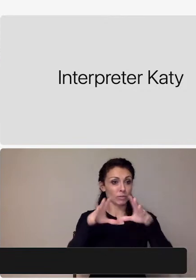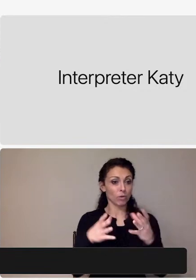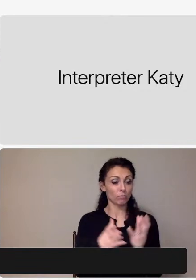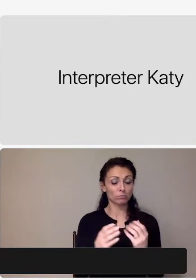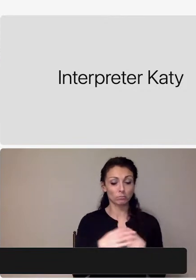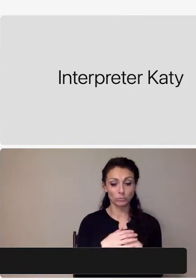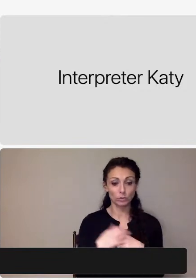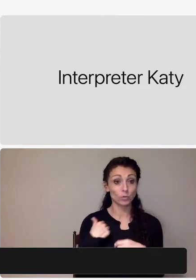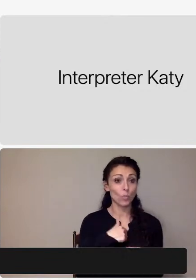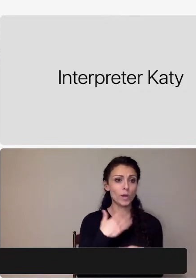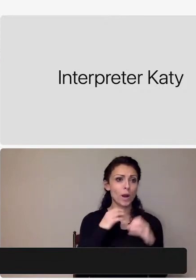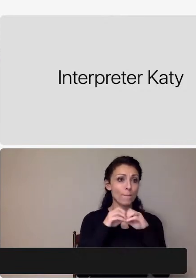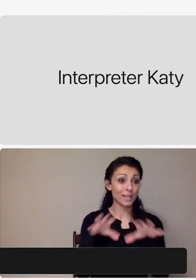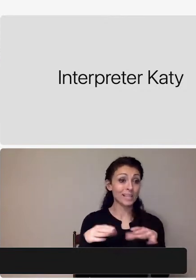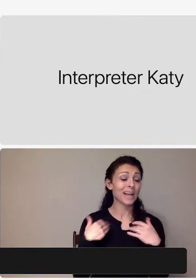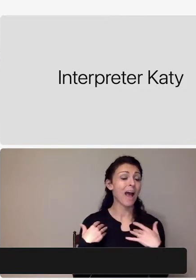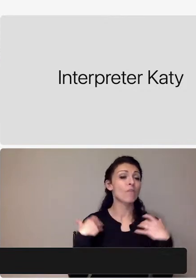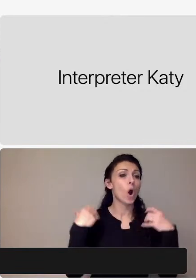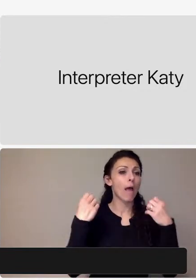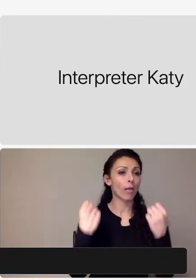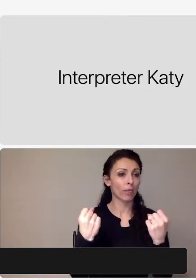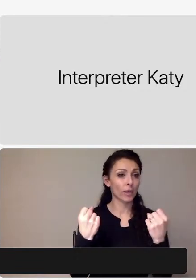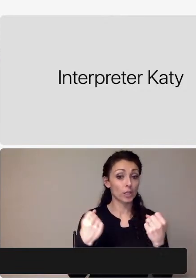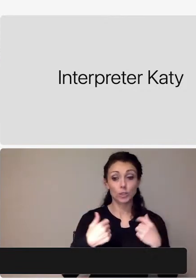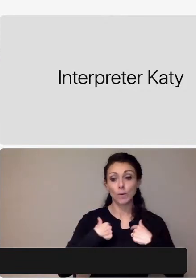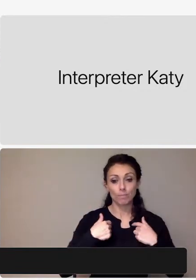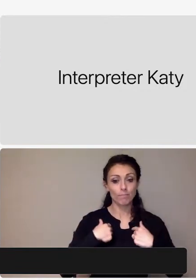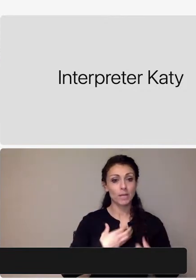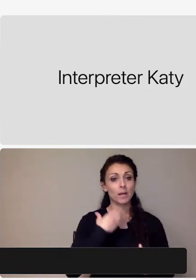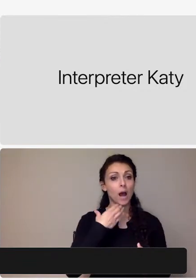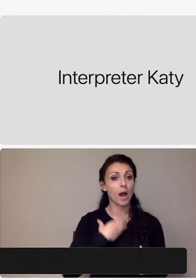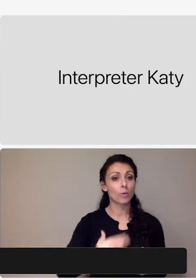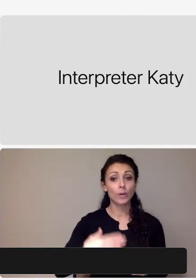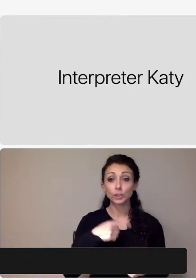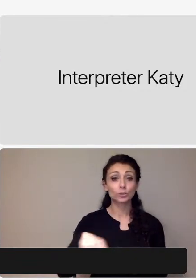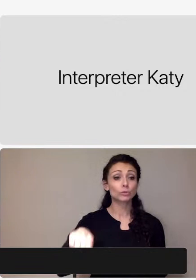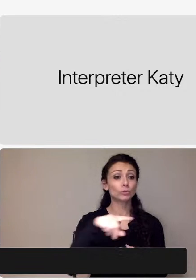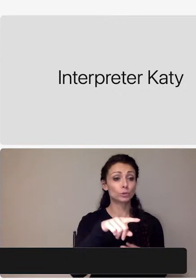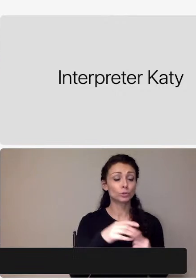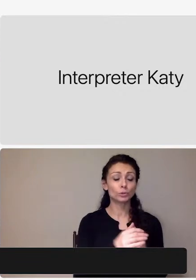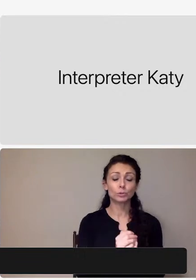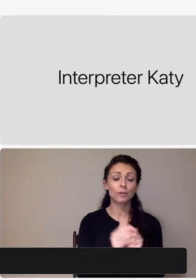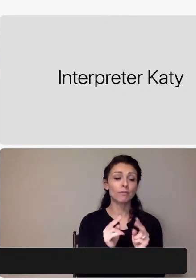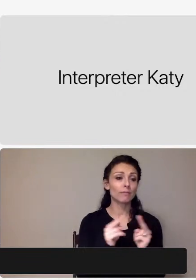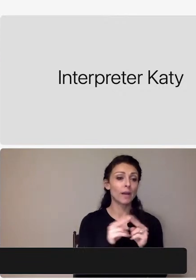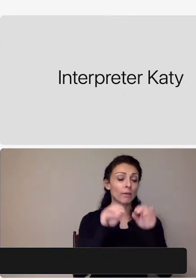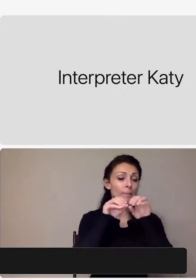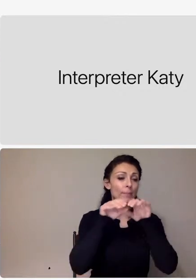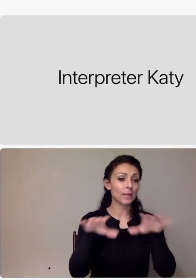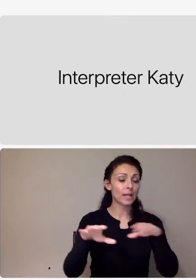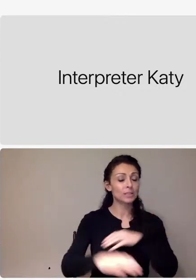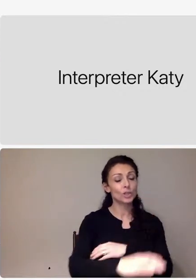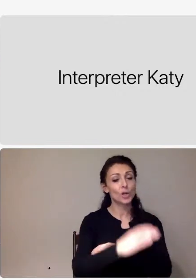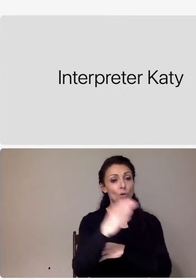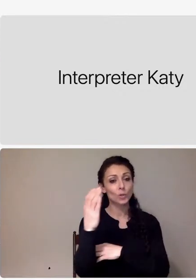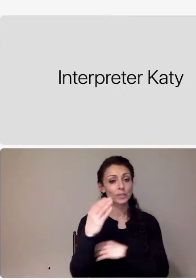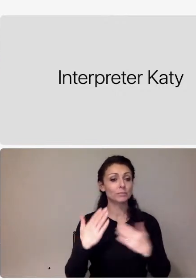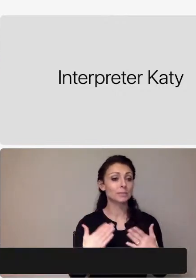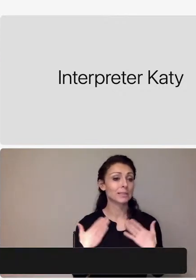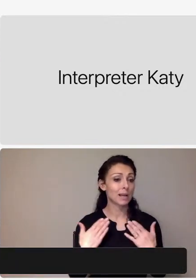a very blessed christmas a happy new year please take time to rest